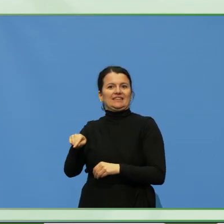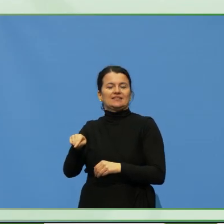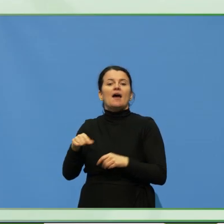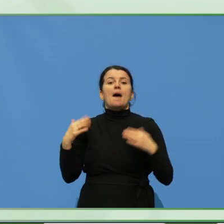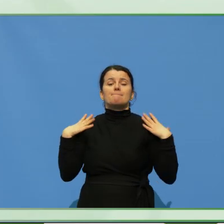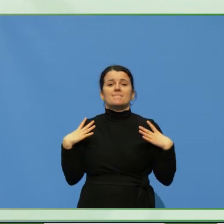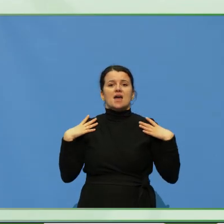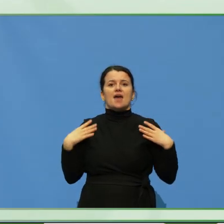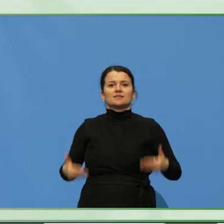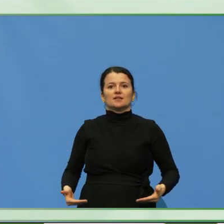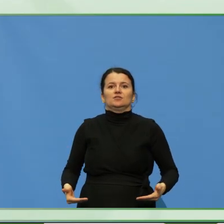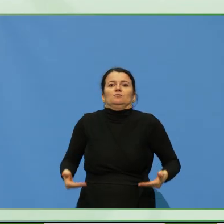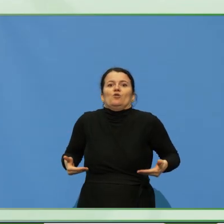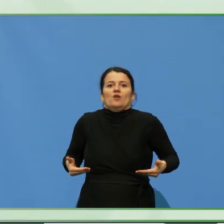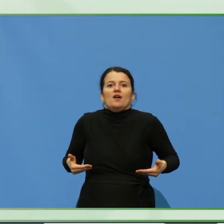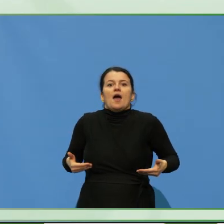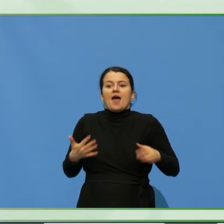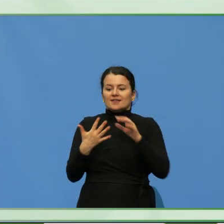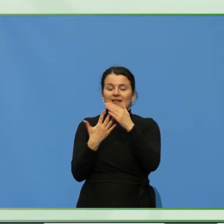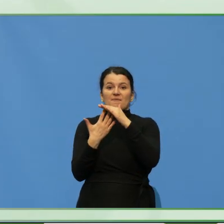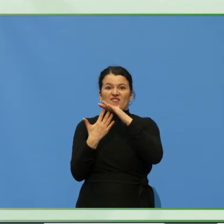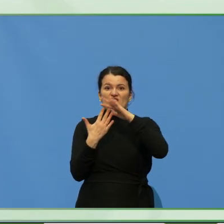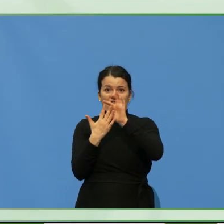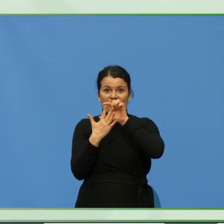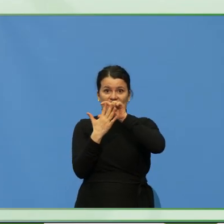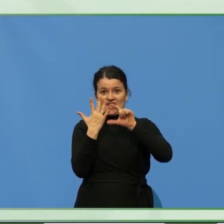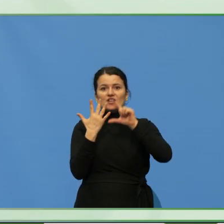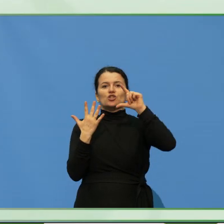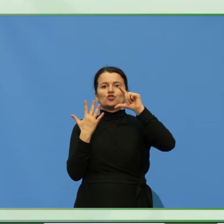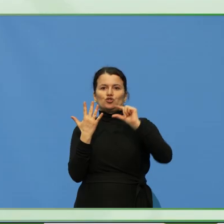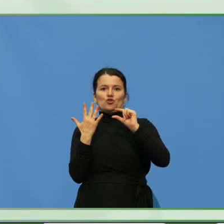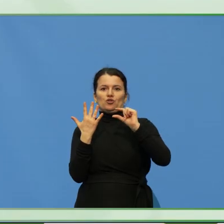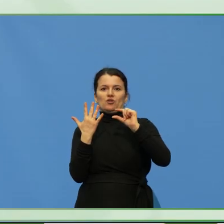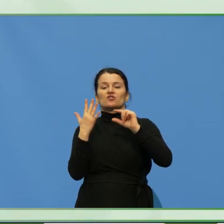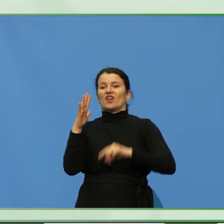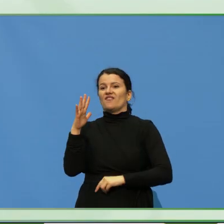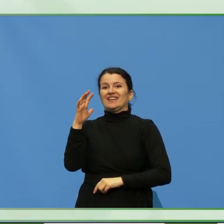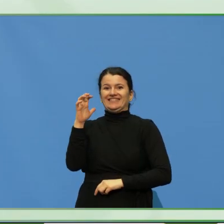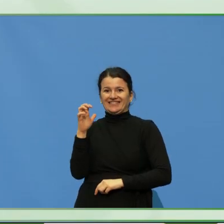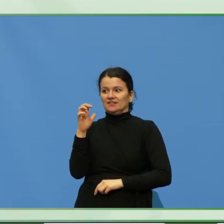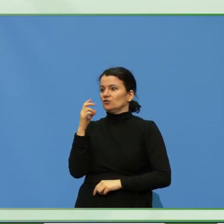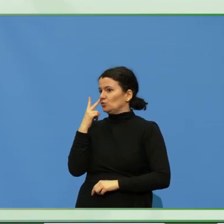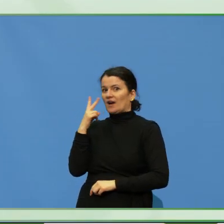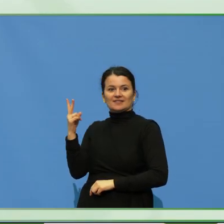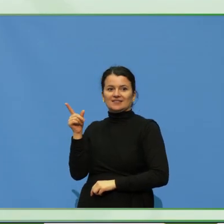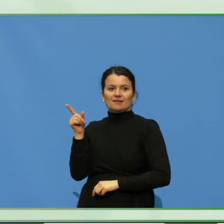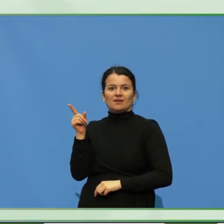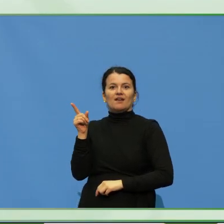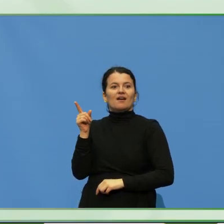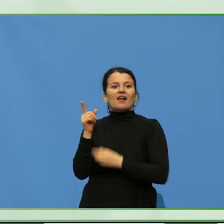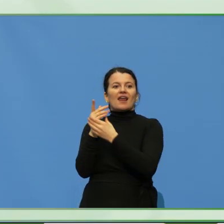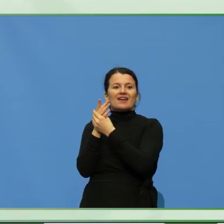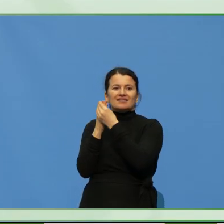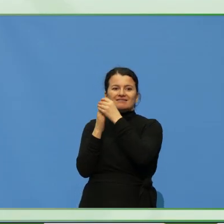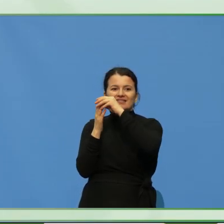not just smaller, my fingers are much more shortened. If I clench my knuckles, you can't see them. I don't have enough